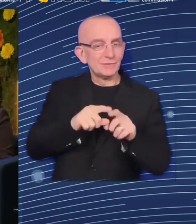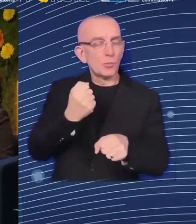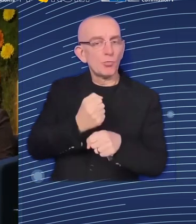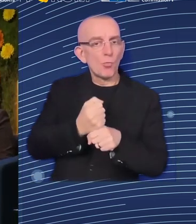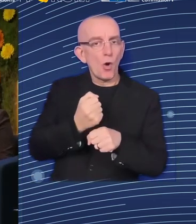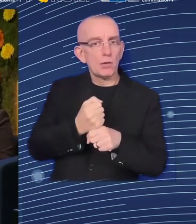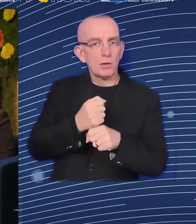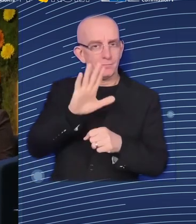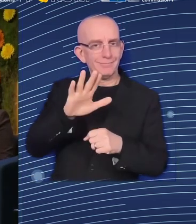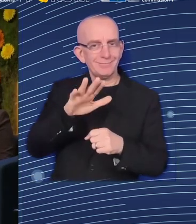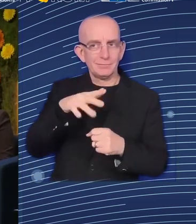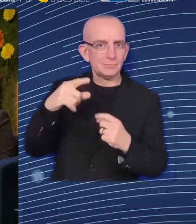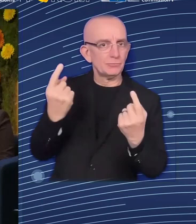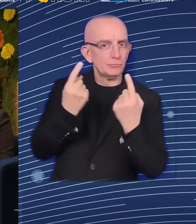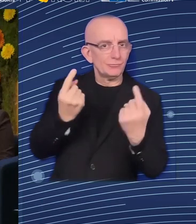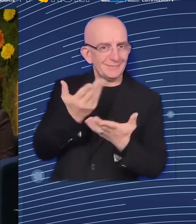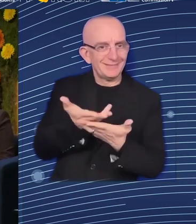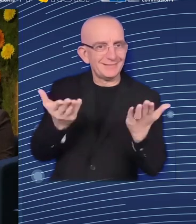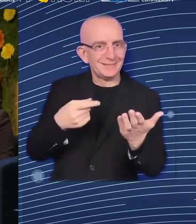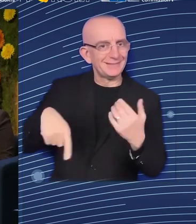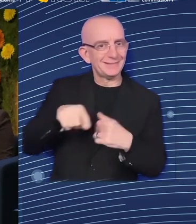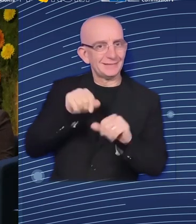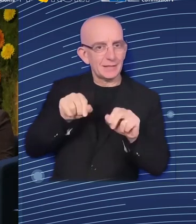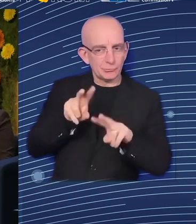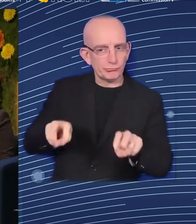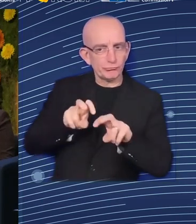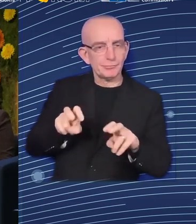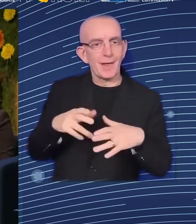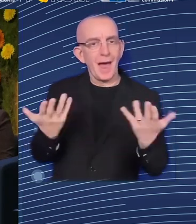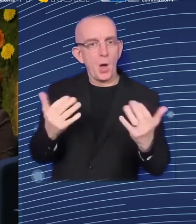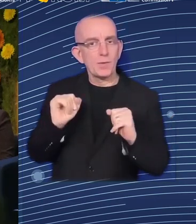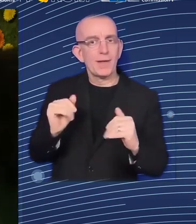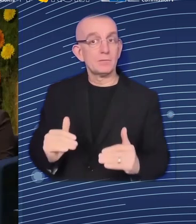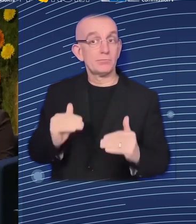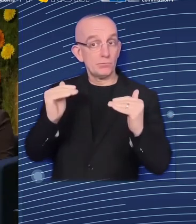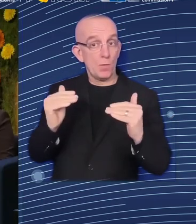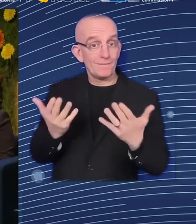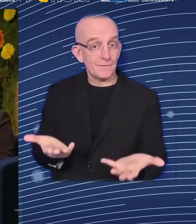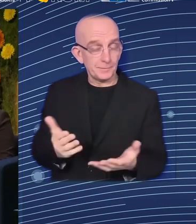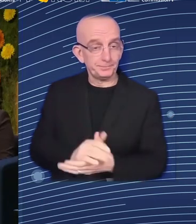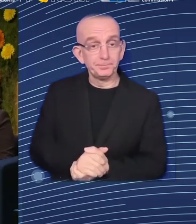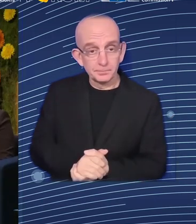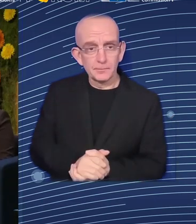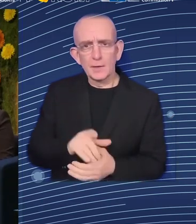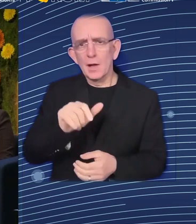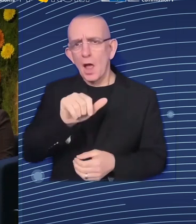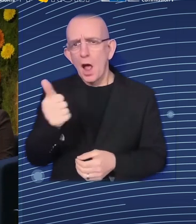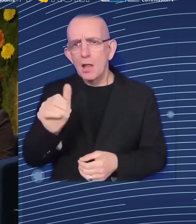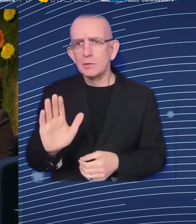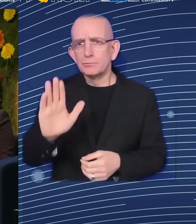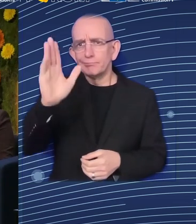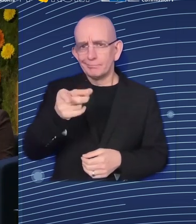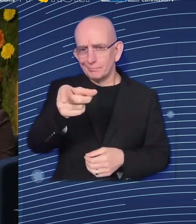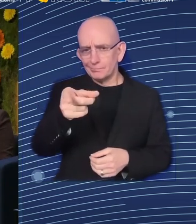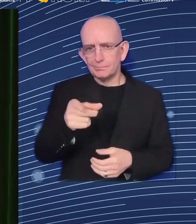make your question short and the answer short, please. Okay, she asked me to stand up. I just wanted to compliment